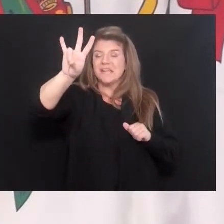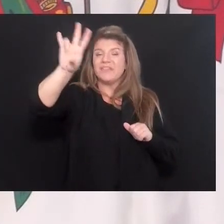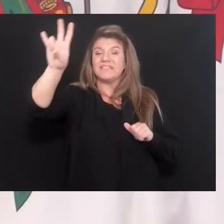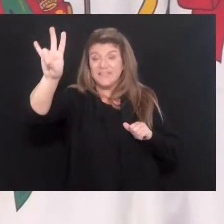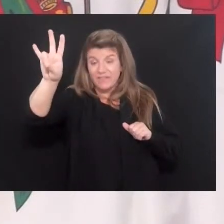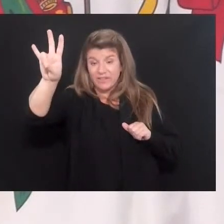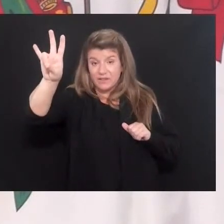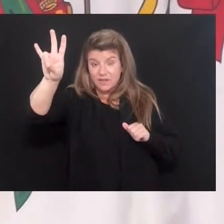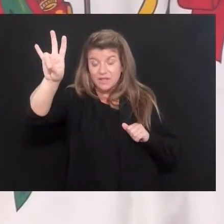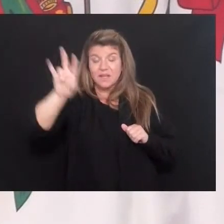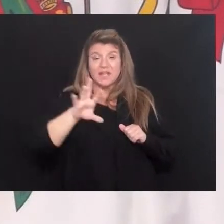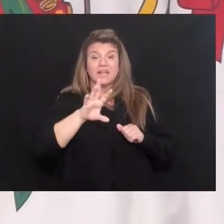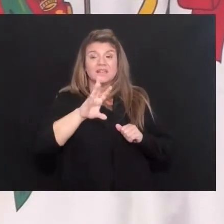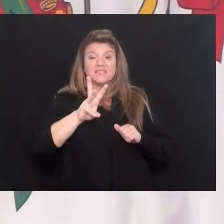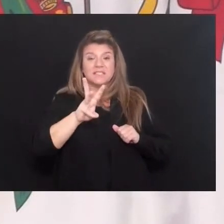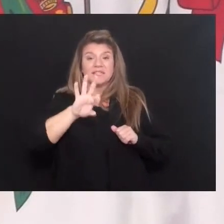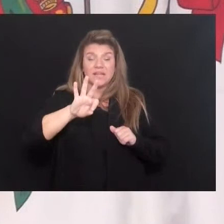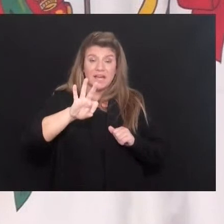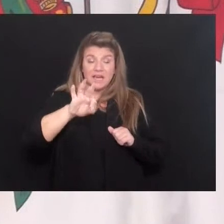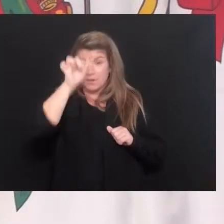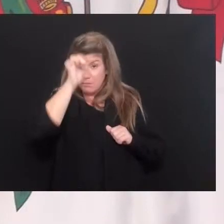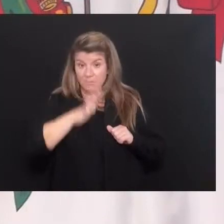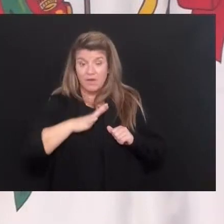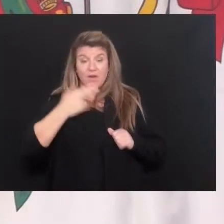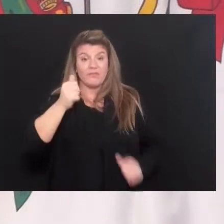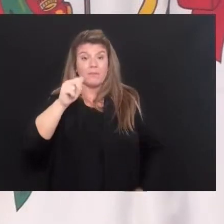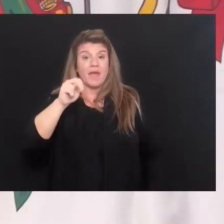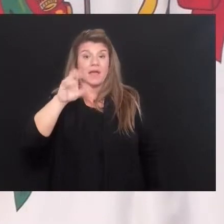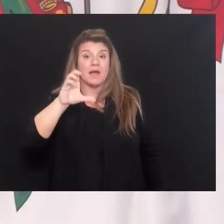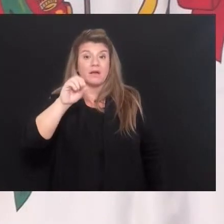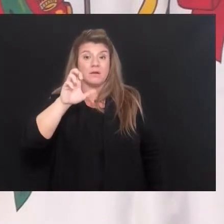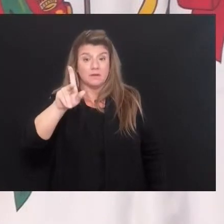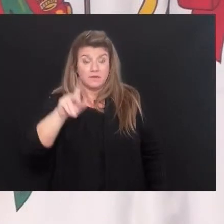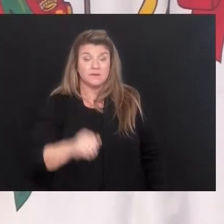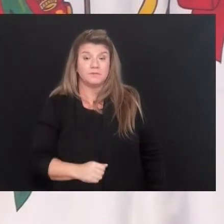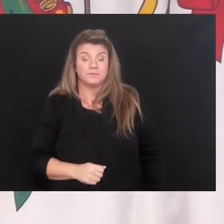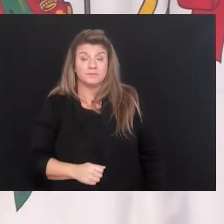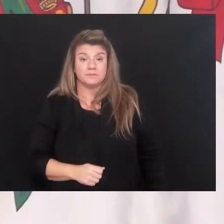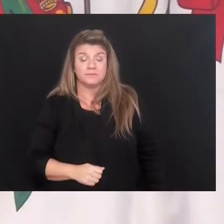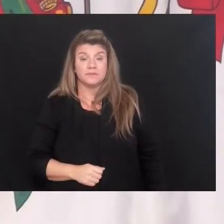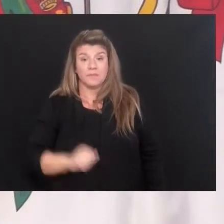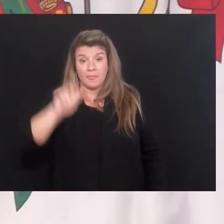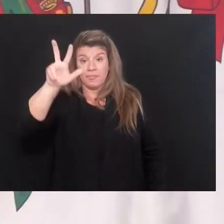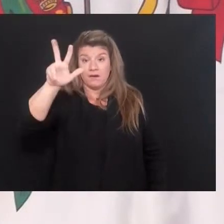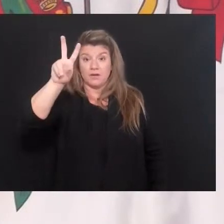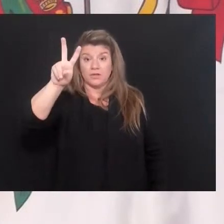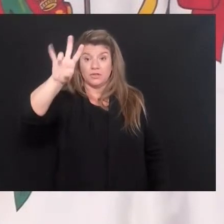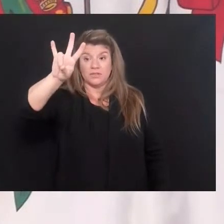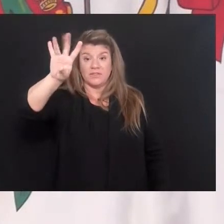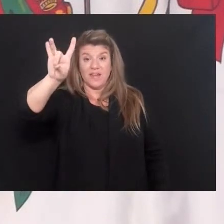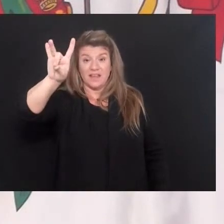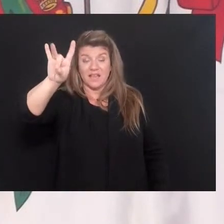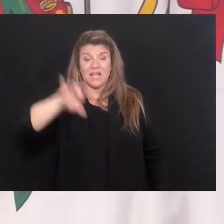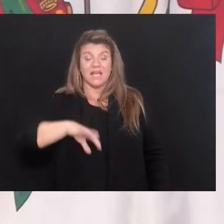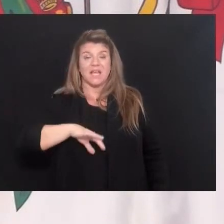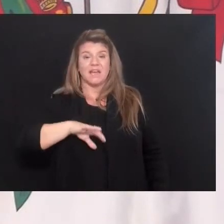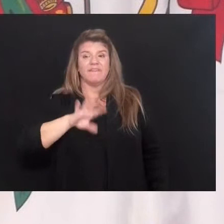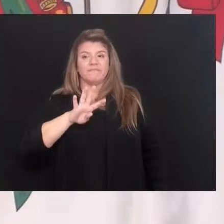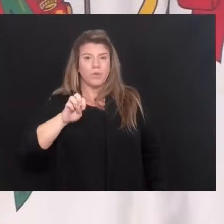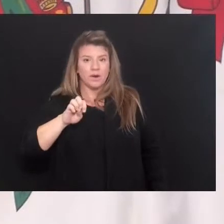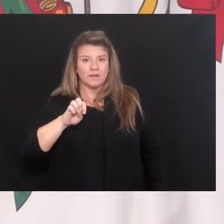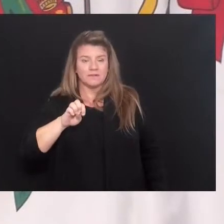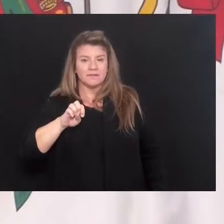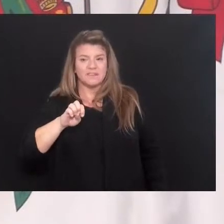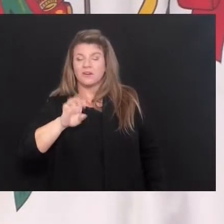3,277th death is a 69-year-old male from Hancock County. The 3,278th death, another